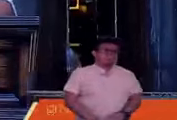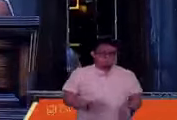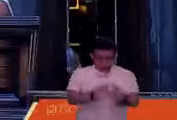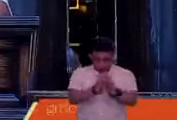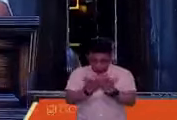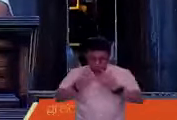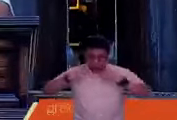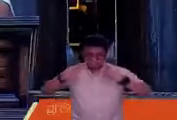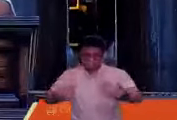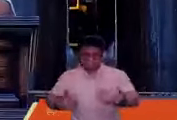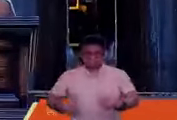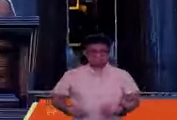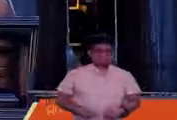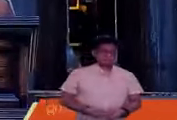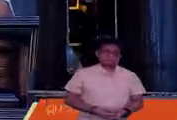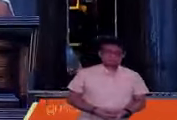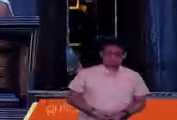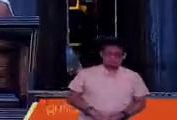The Bible says,